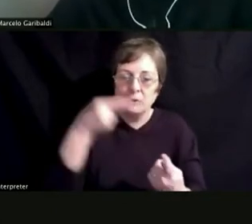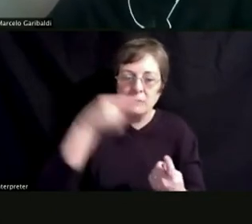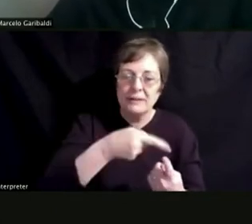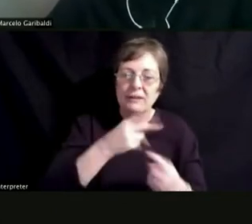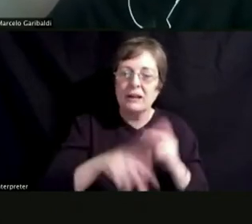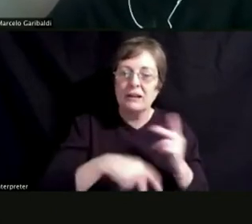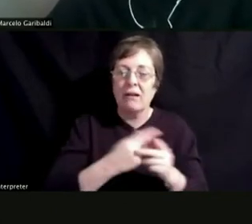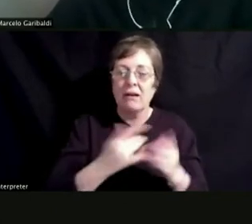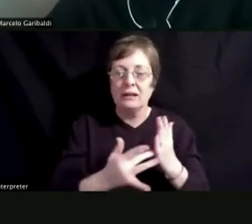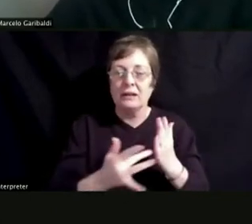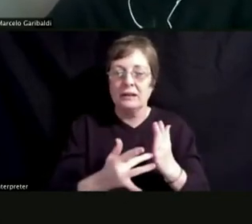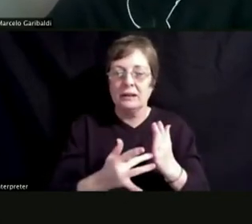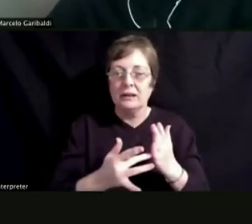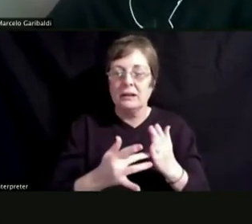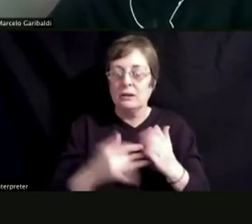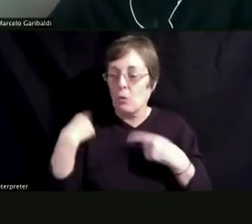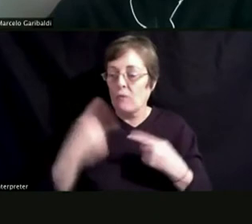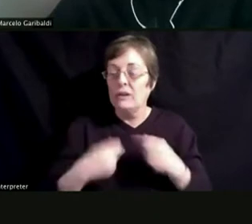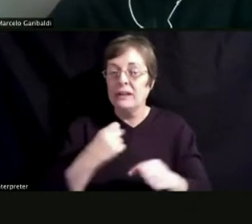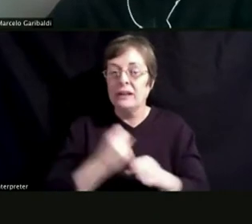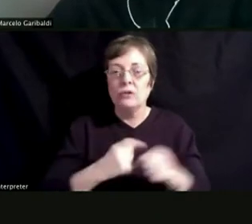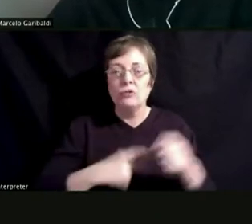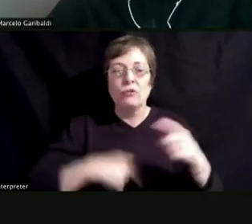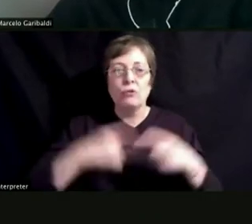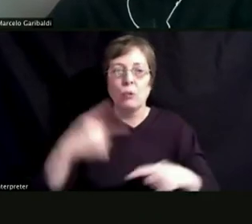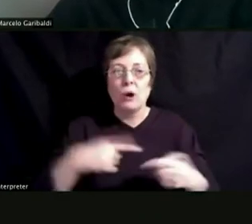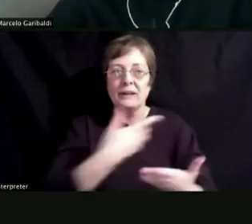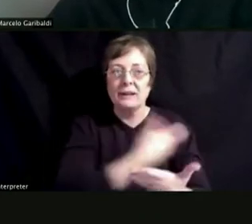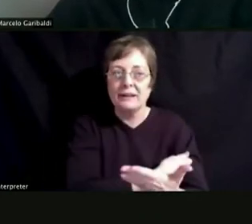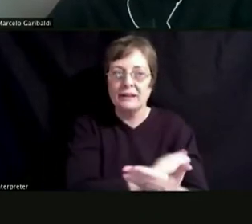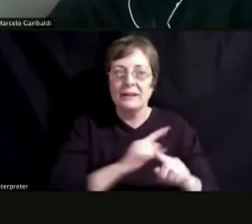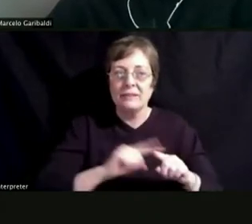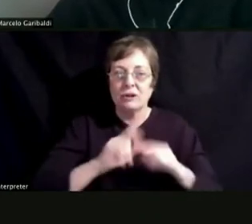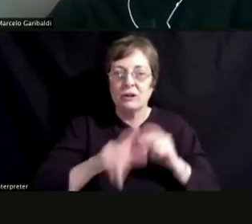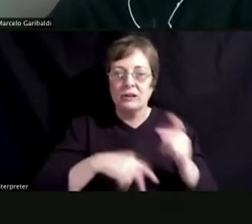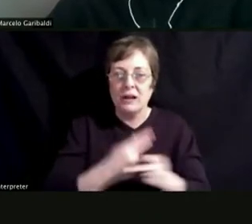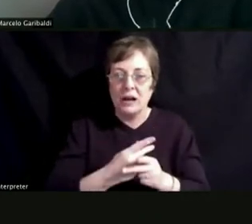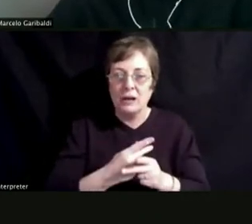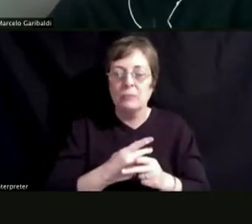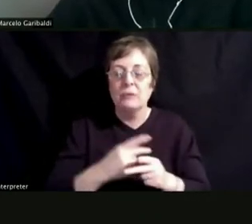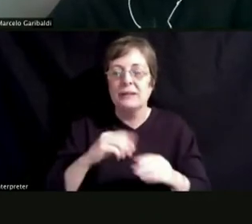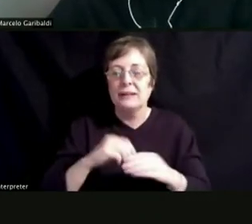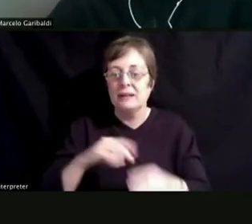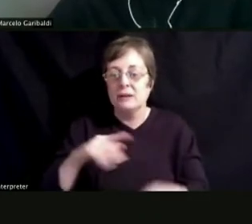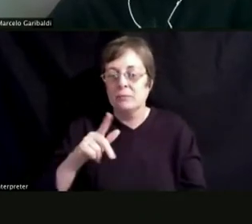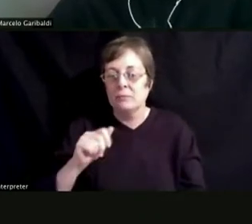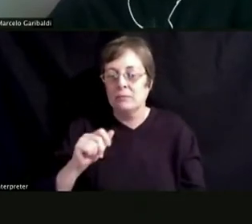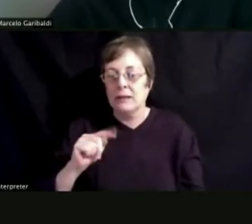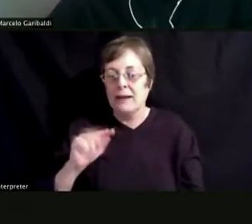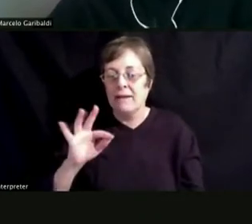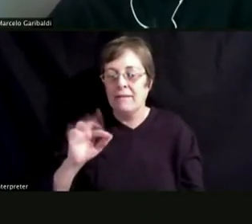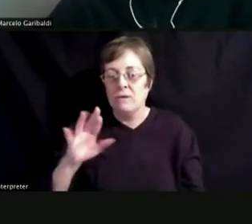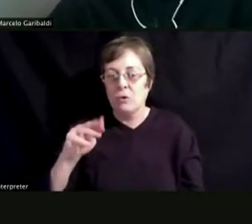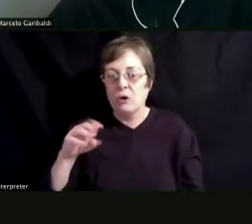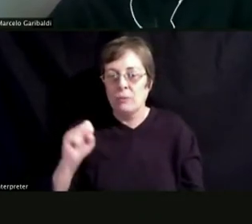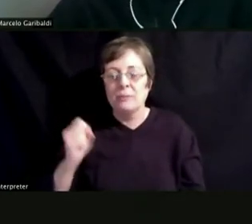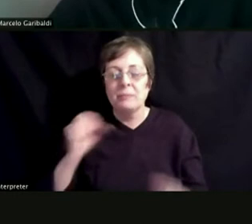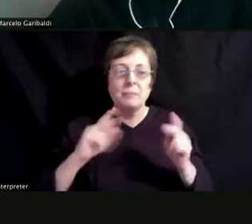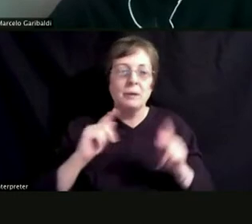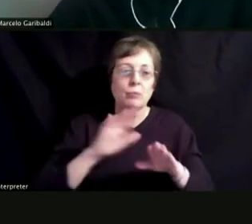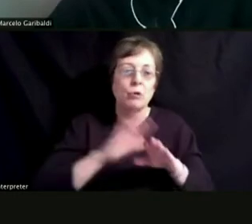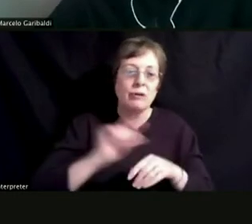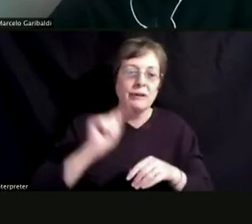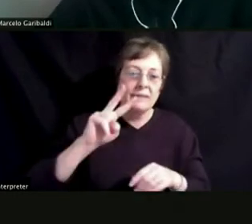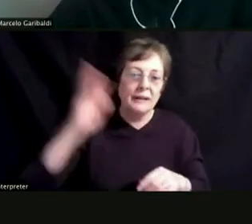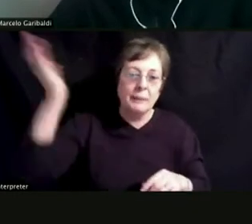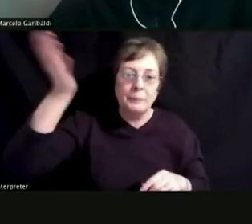vaccines over the years and vaccine types and platforms that you hear a lot of people on television pontificating and debating and